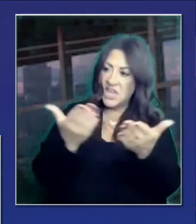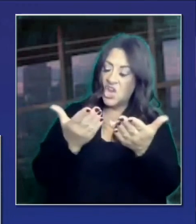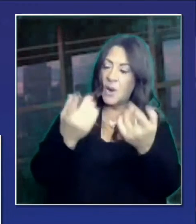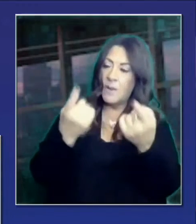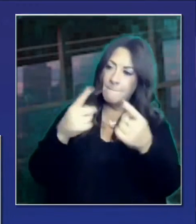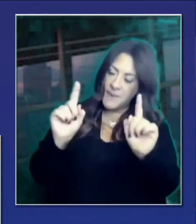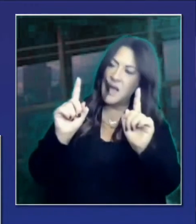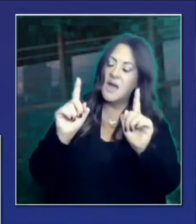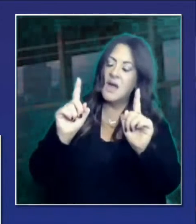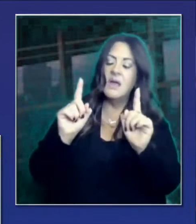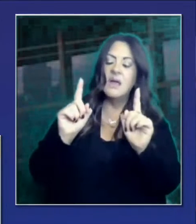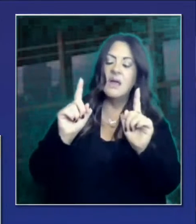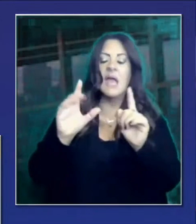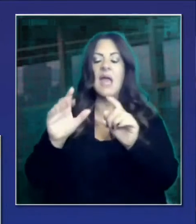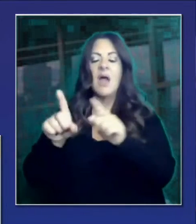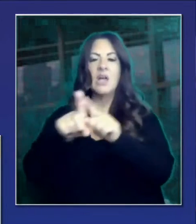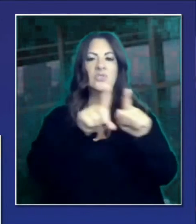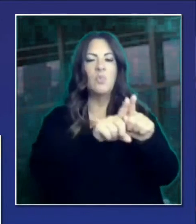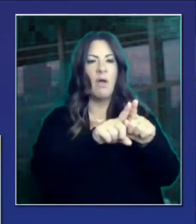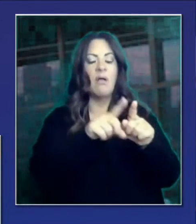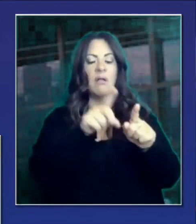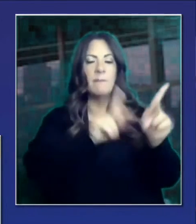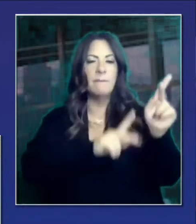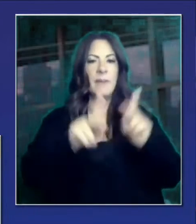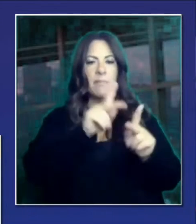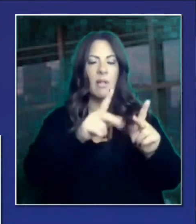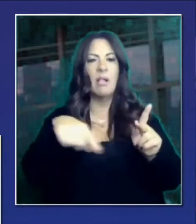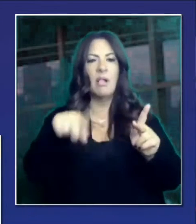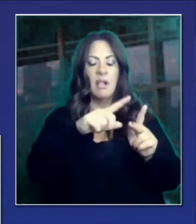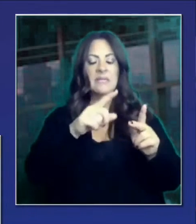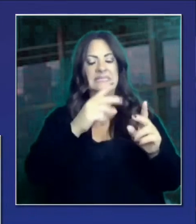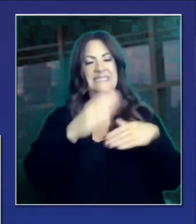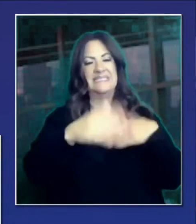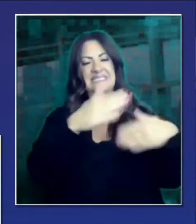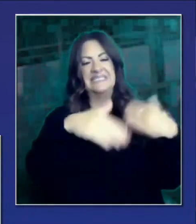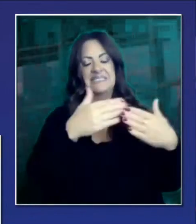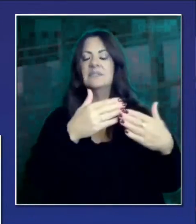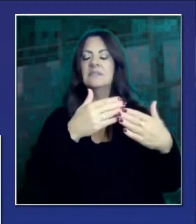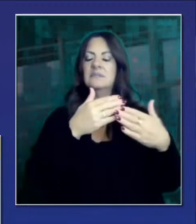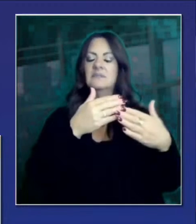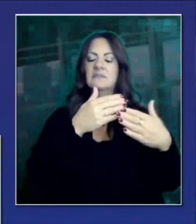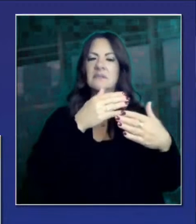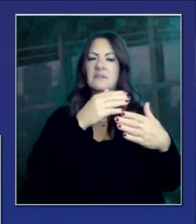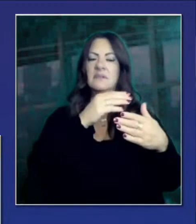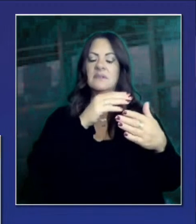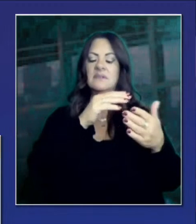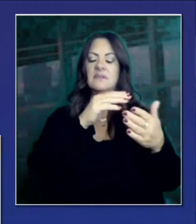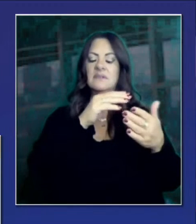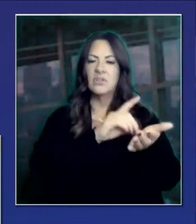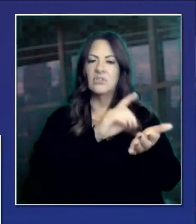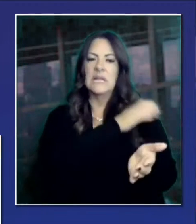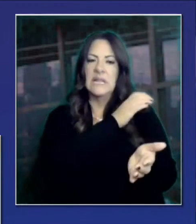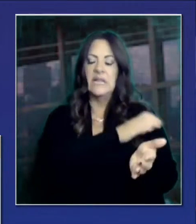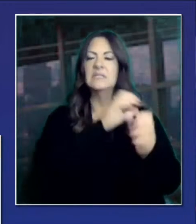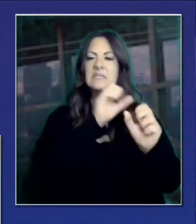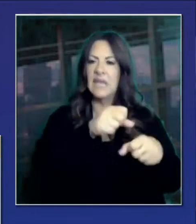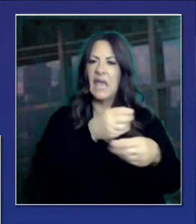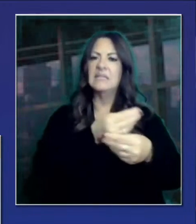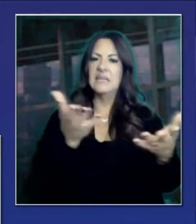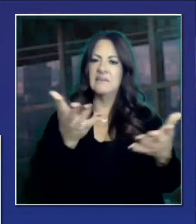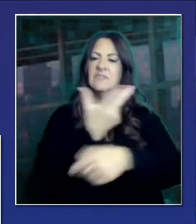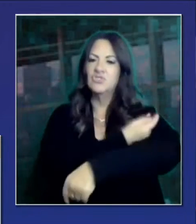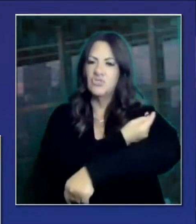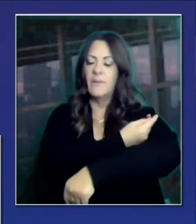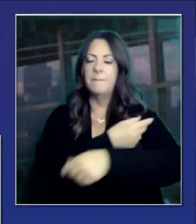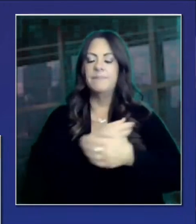prepared for that as we continue to make progress, again, tripling the number of vaccines that we've administered in a very short period